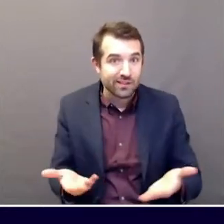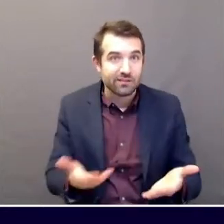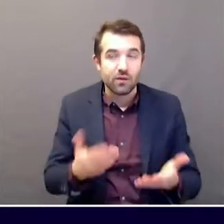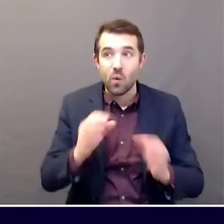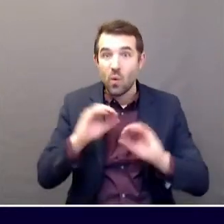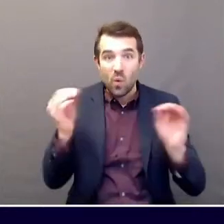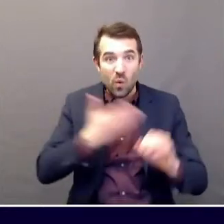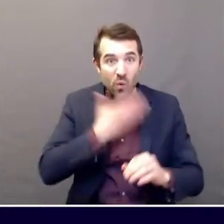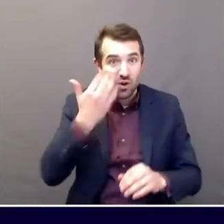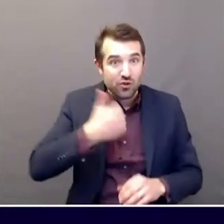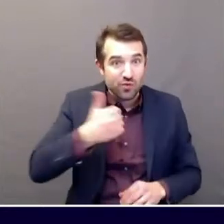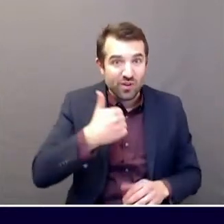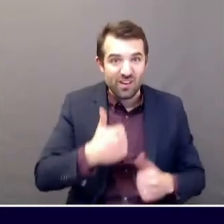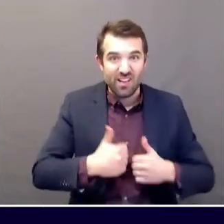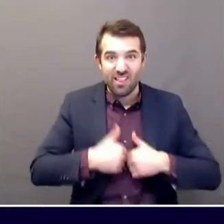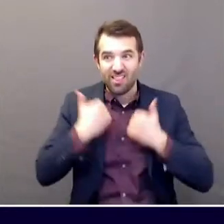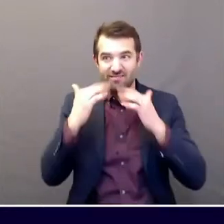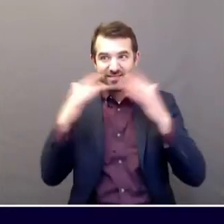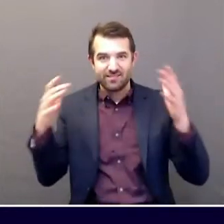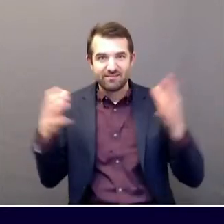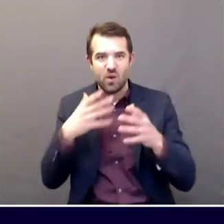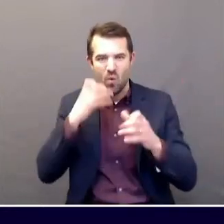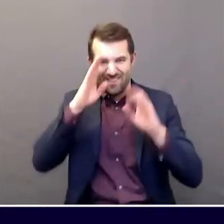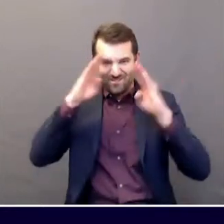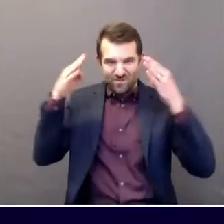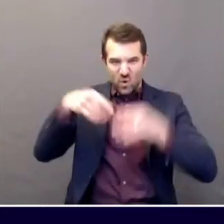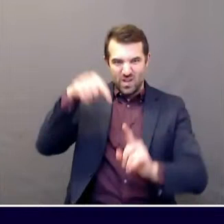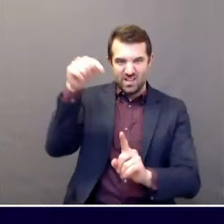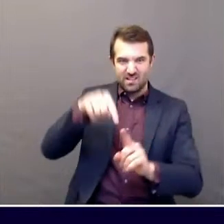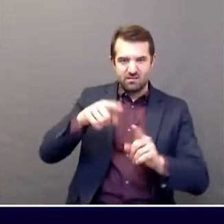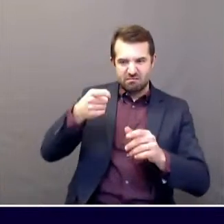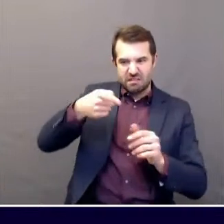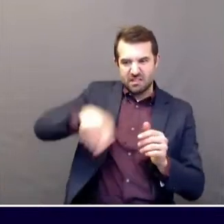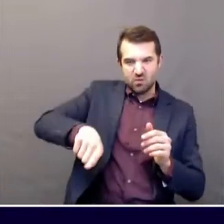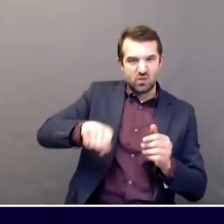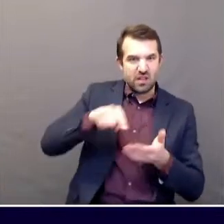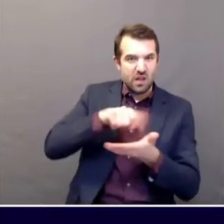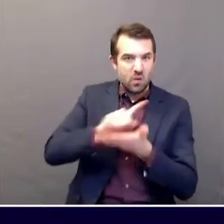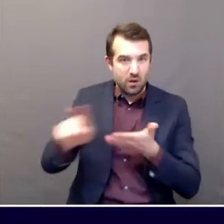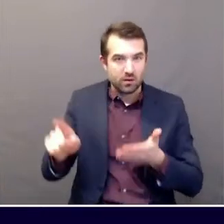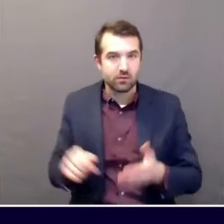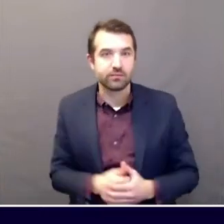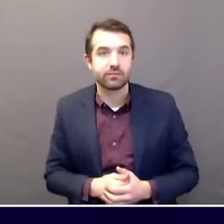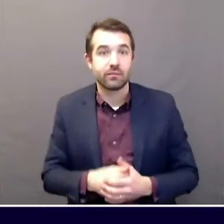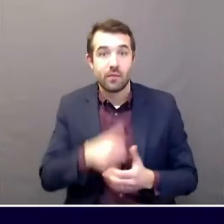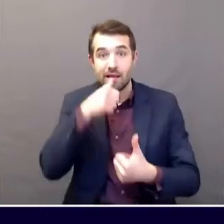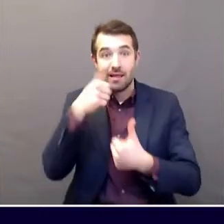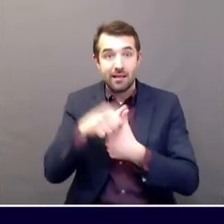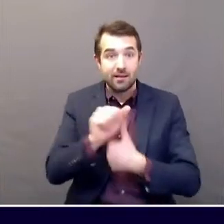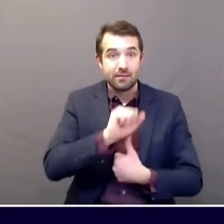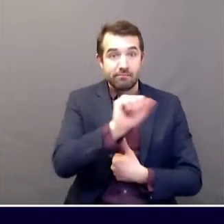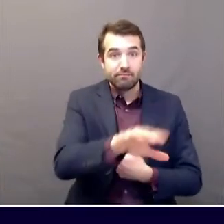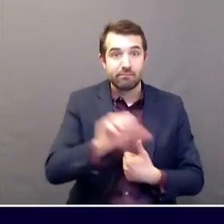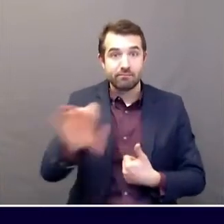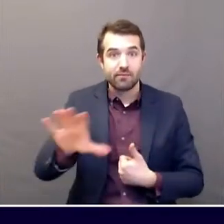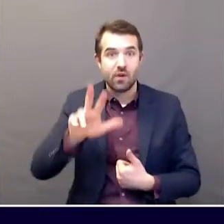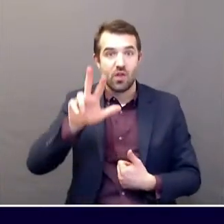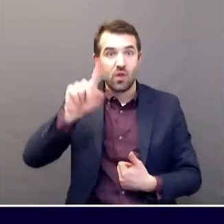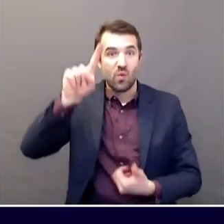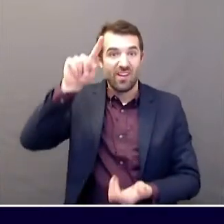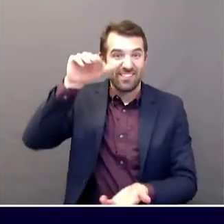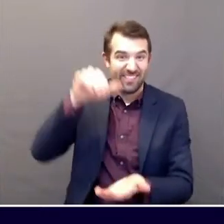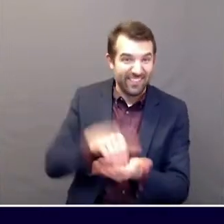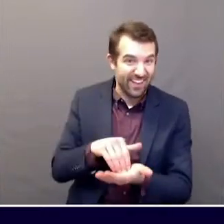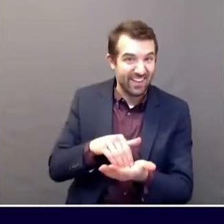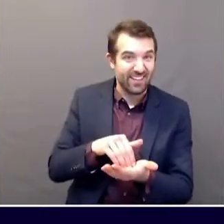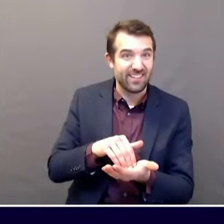next week include, first, sending a letter to 31,000 low-income Mainers to give them information about their